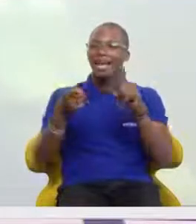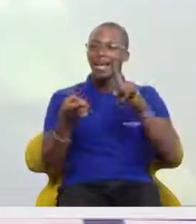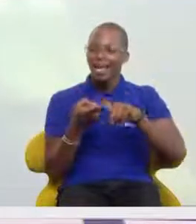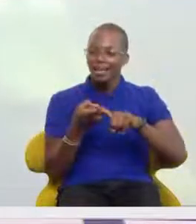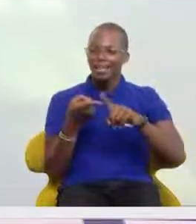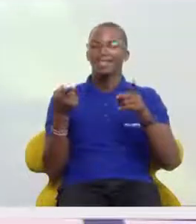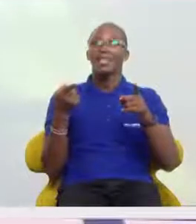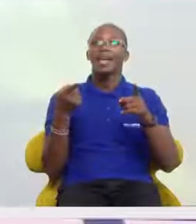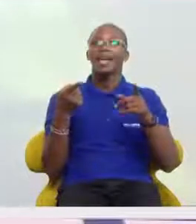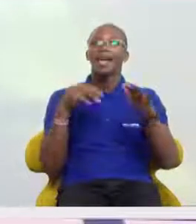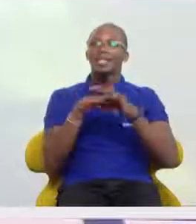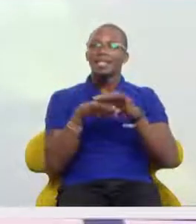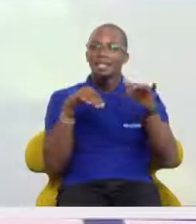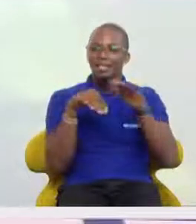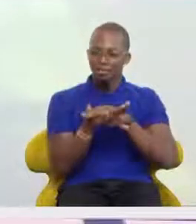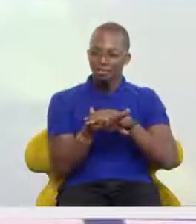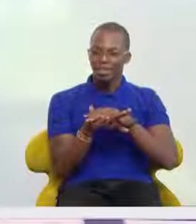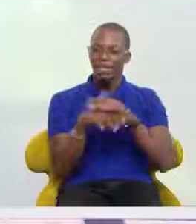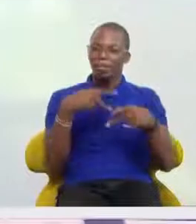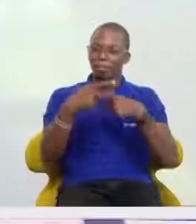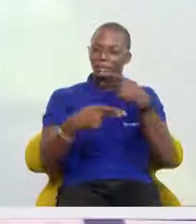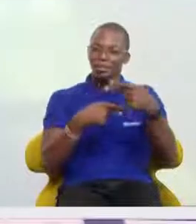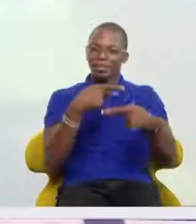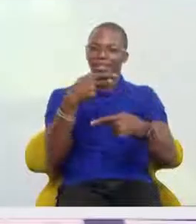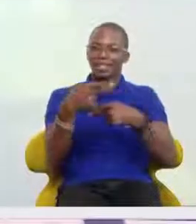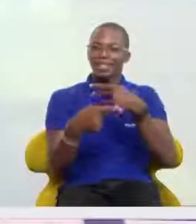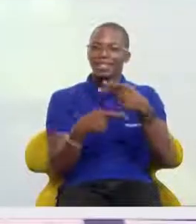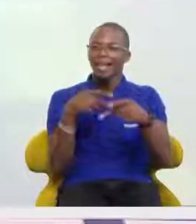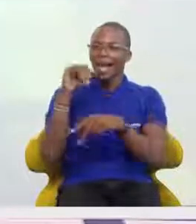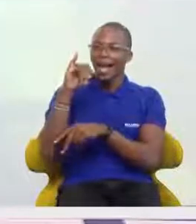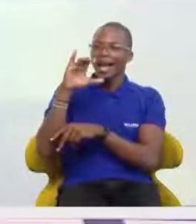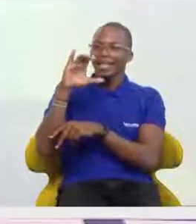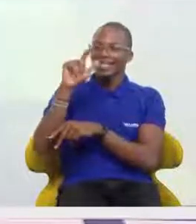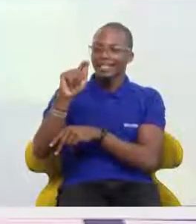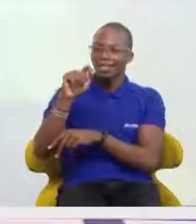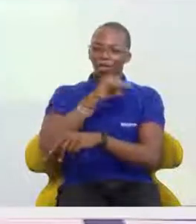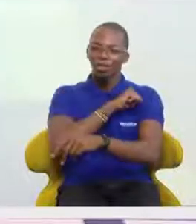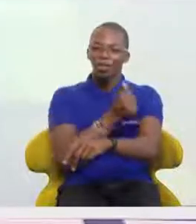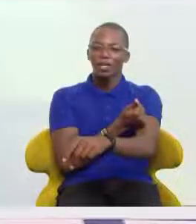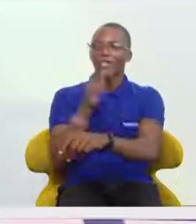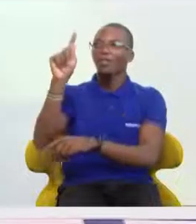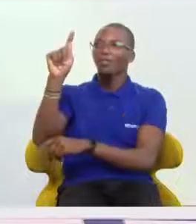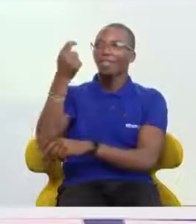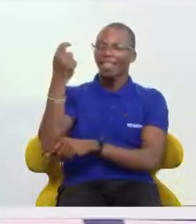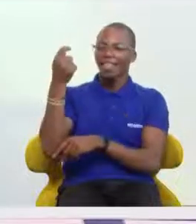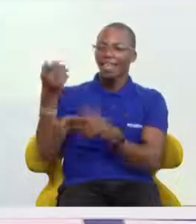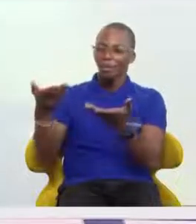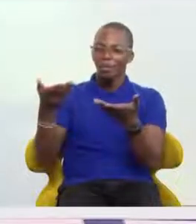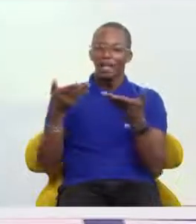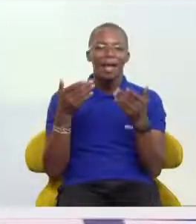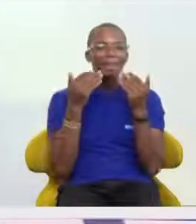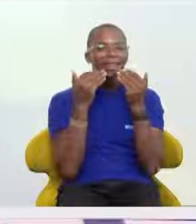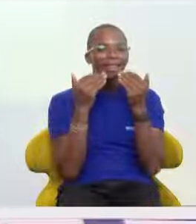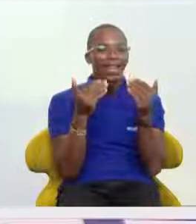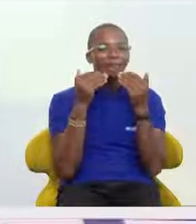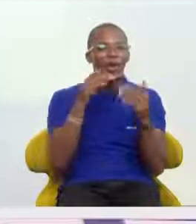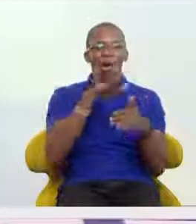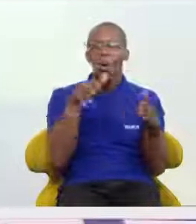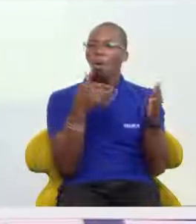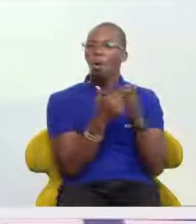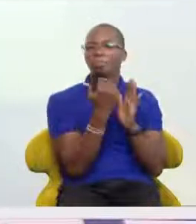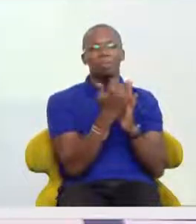and Lead Standards and Processes, ICT Authority of Kenya. Welcome and thank you so much. All protocol